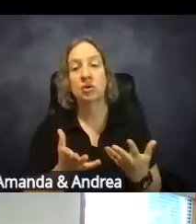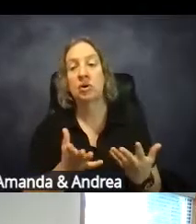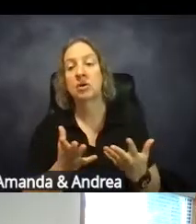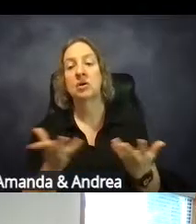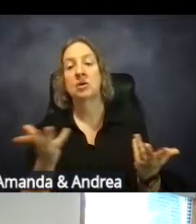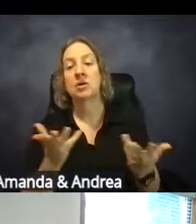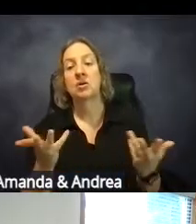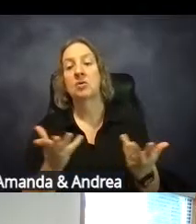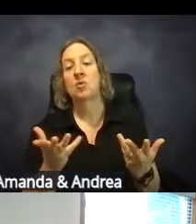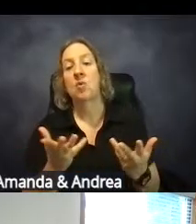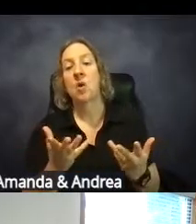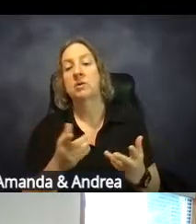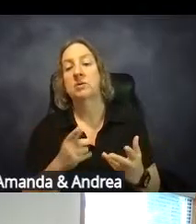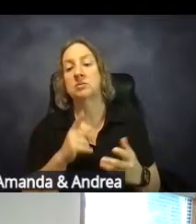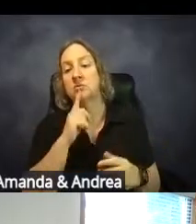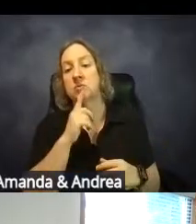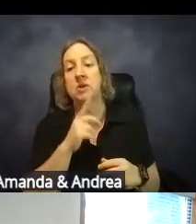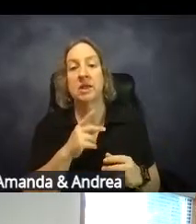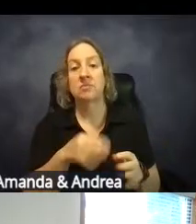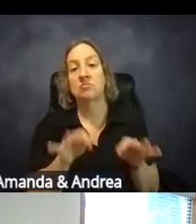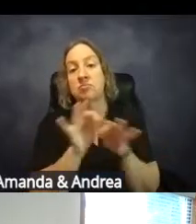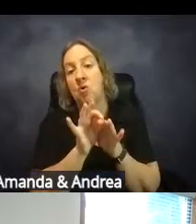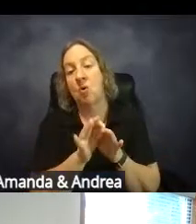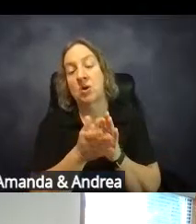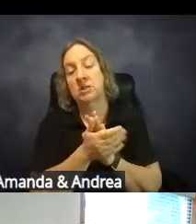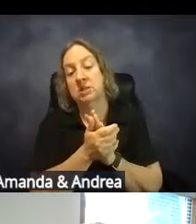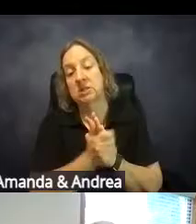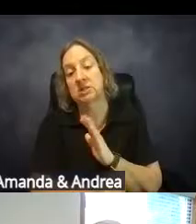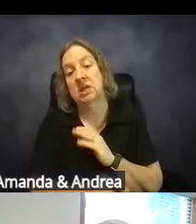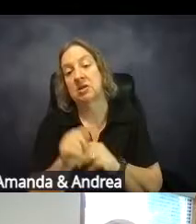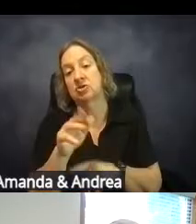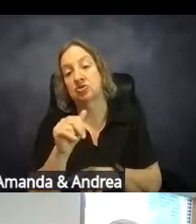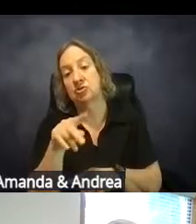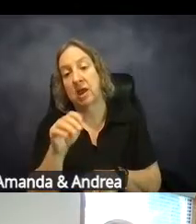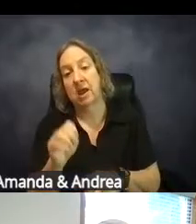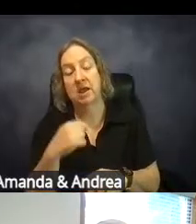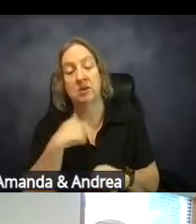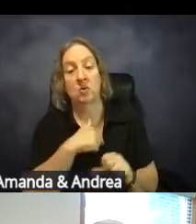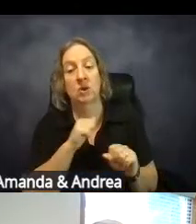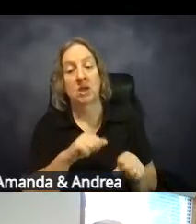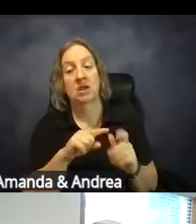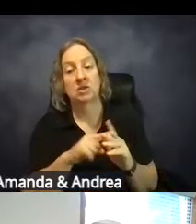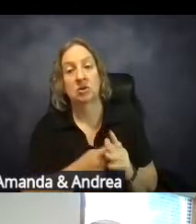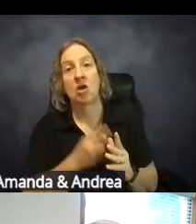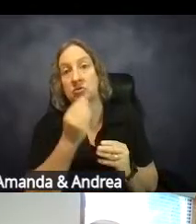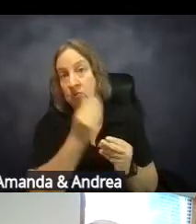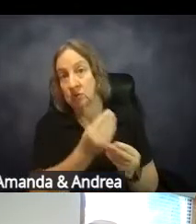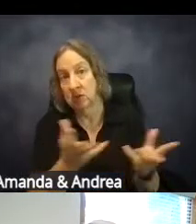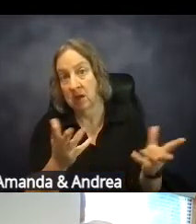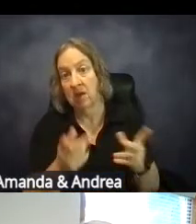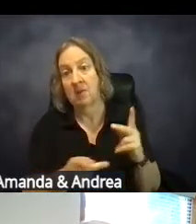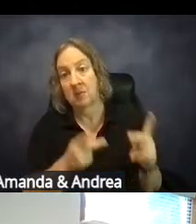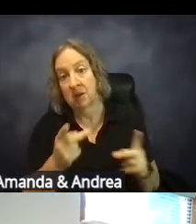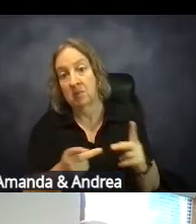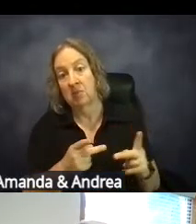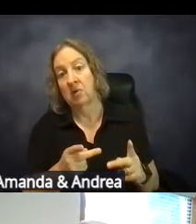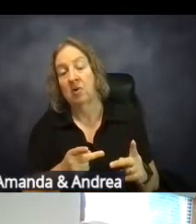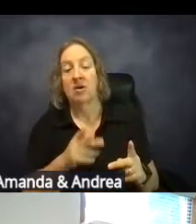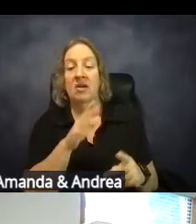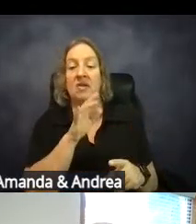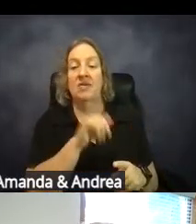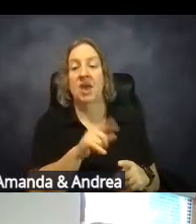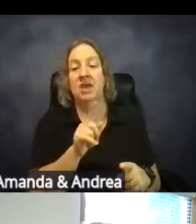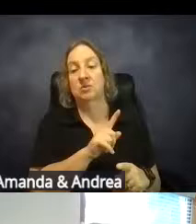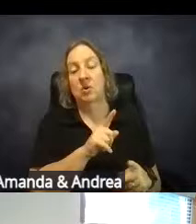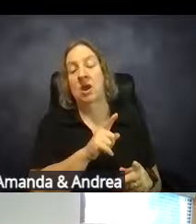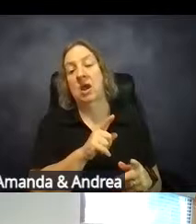those highly skilled trades that we can begin to let people know that this is where there